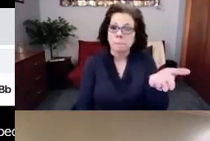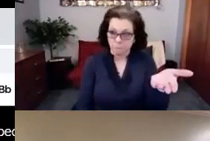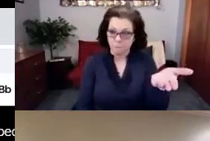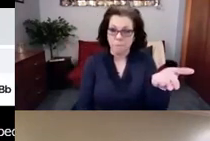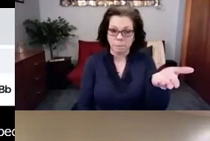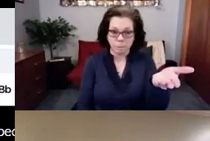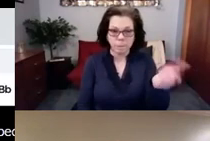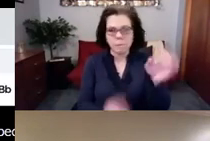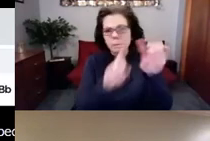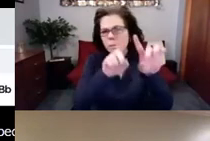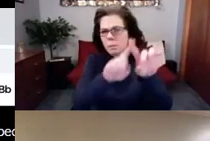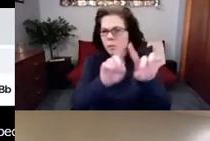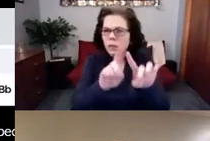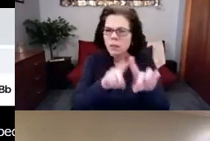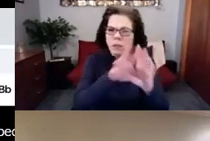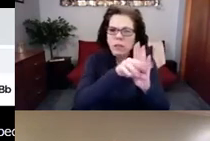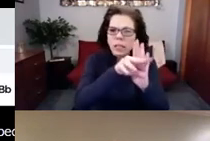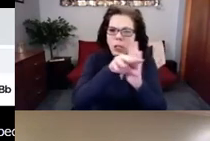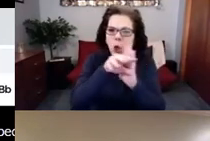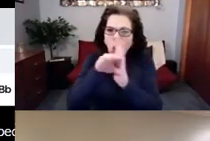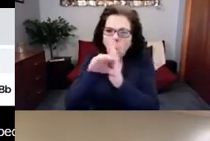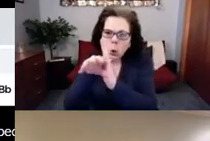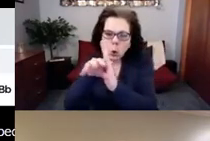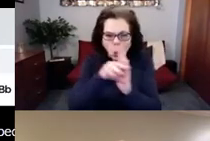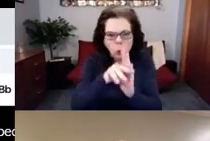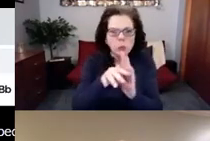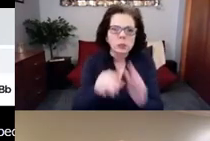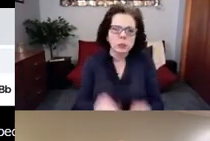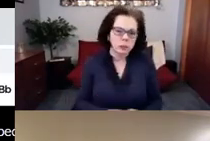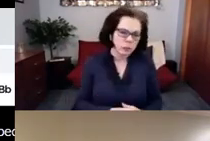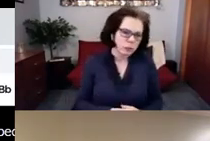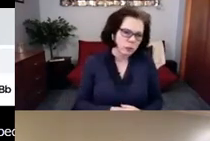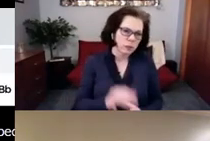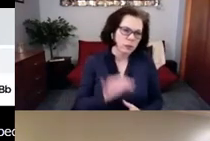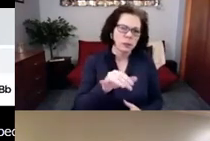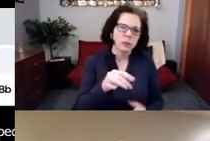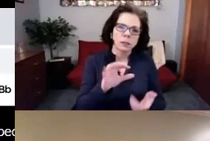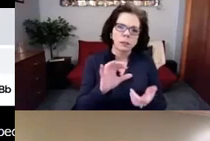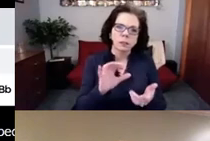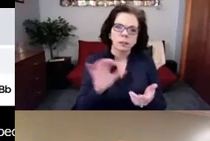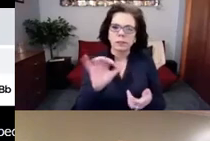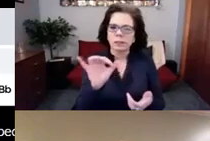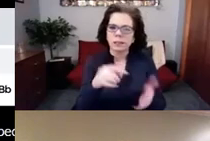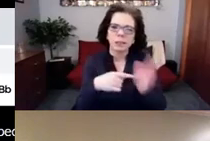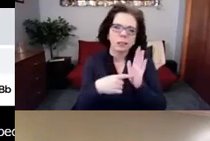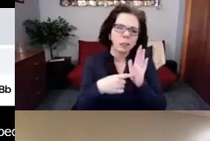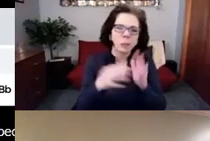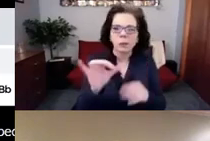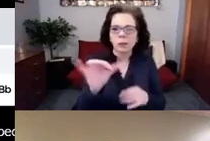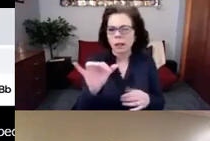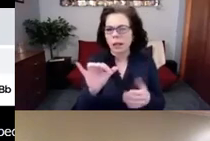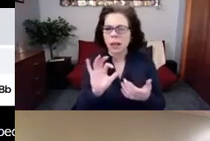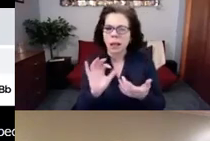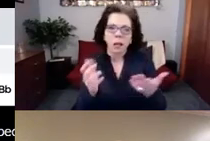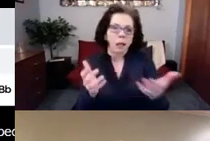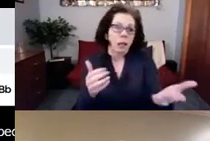of videos that we've created out of the Office of Teaching and Learning that demonstrates how you do things with, for example,